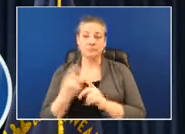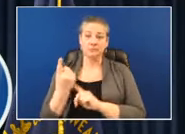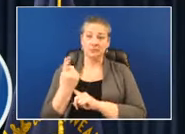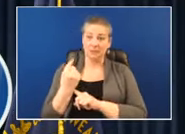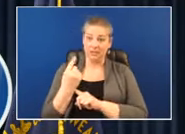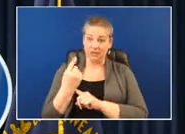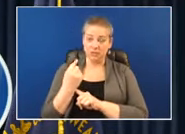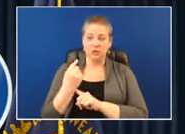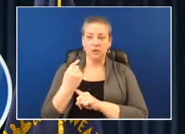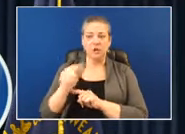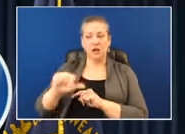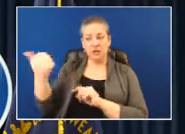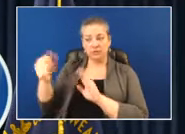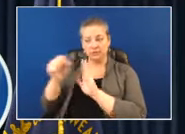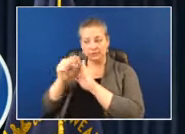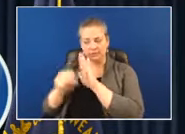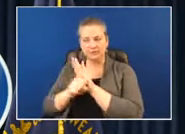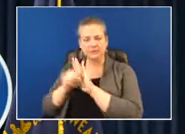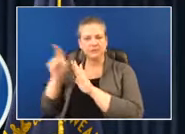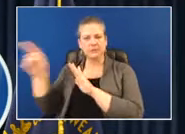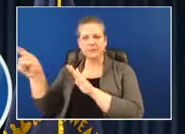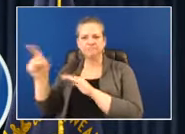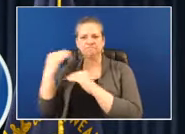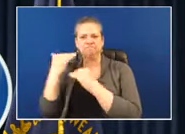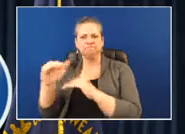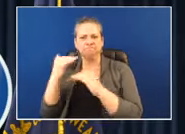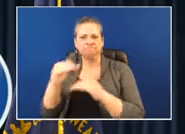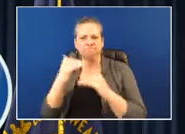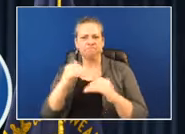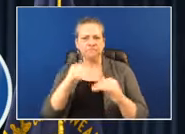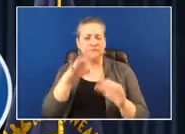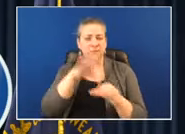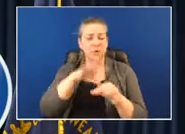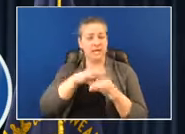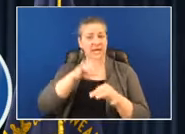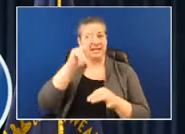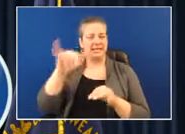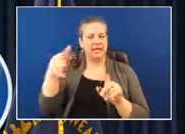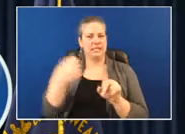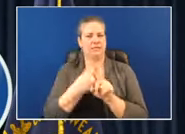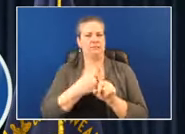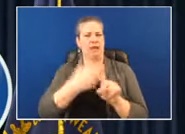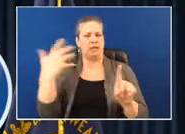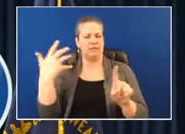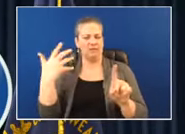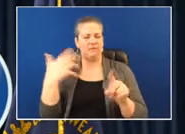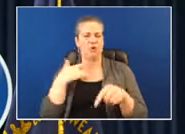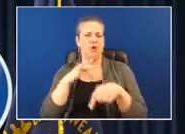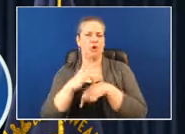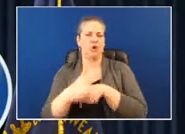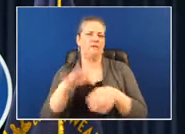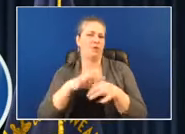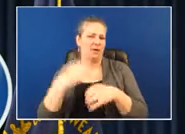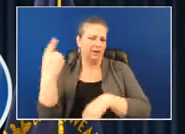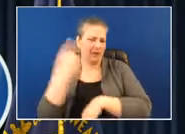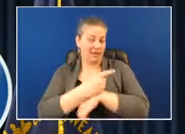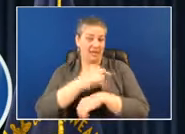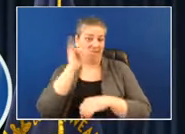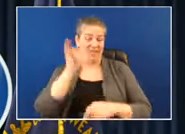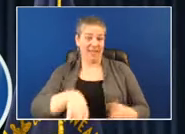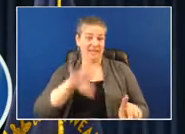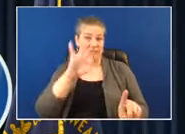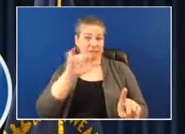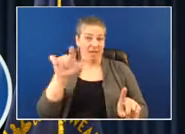other states were restricting voting, Kentucky expanded, adding early voting days. This bill requires that